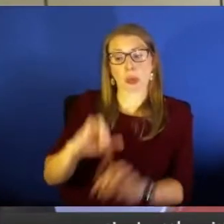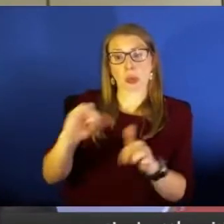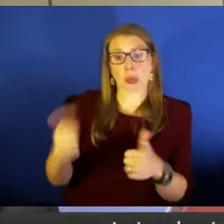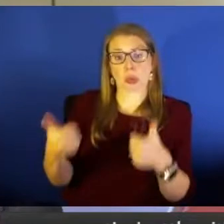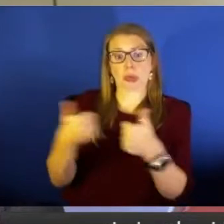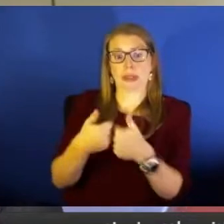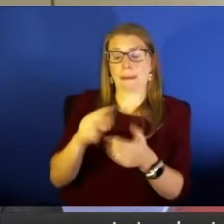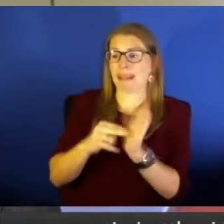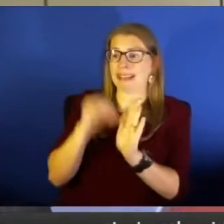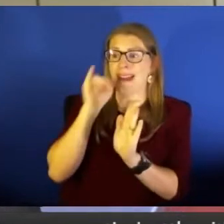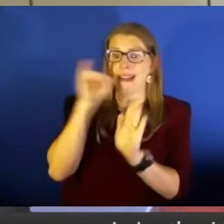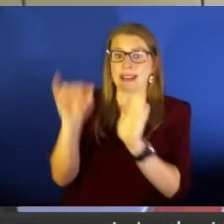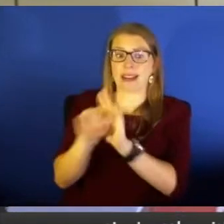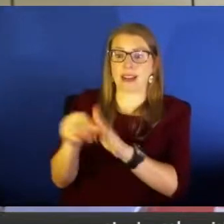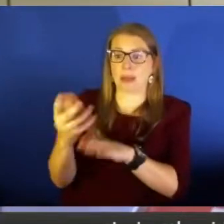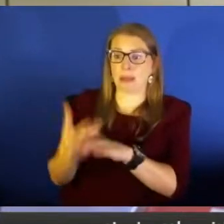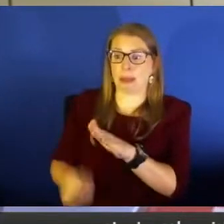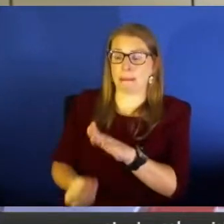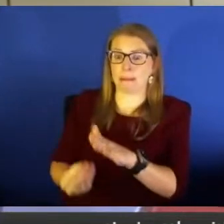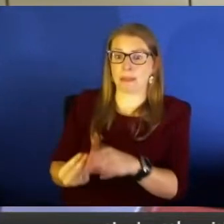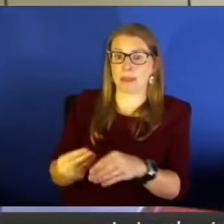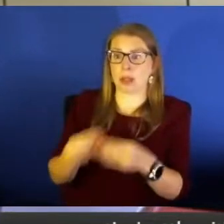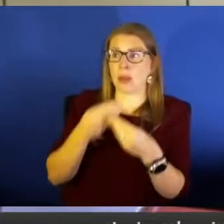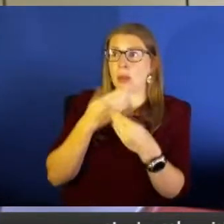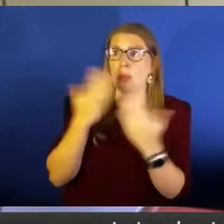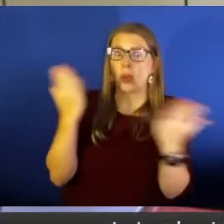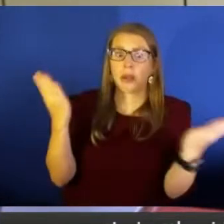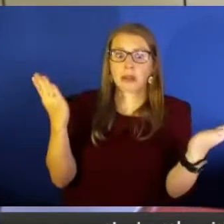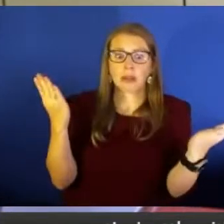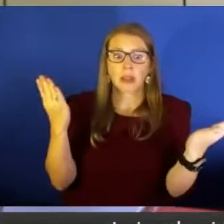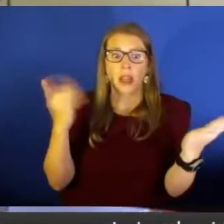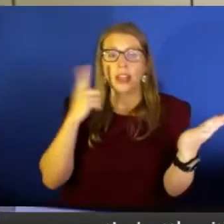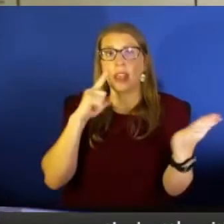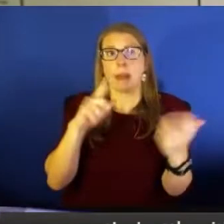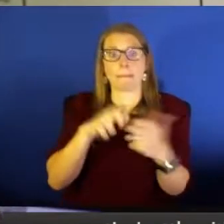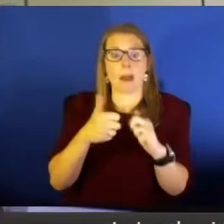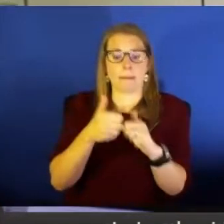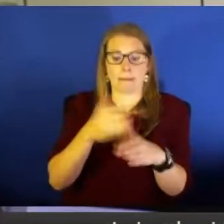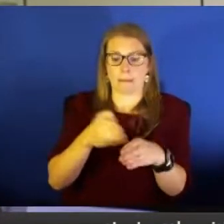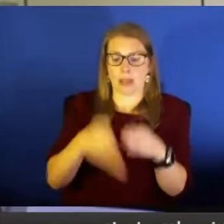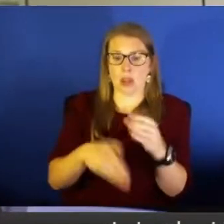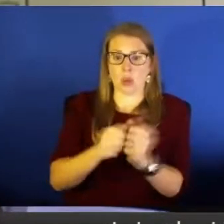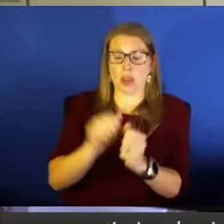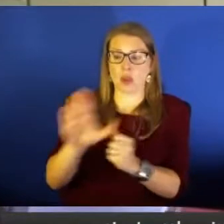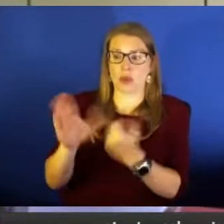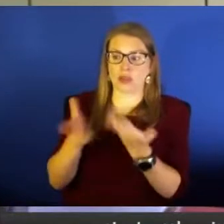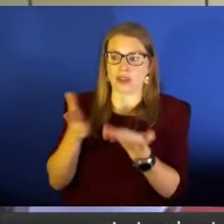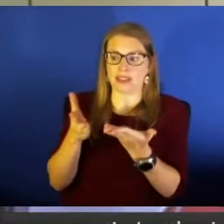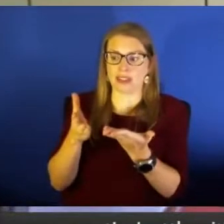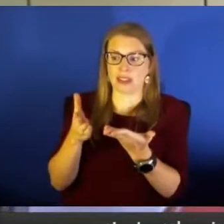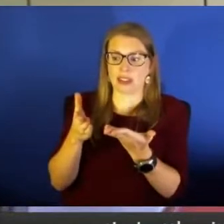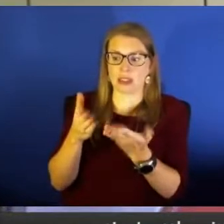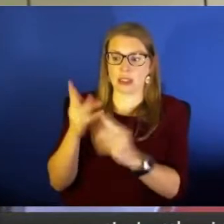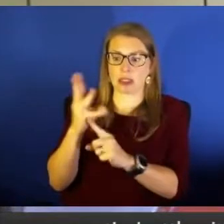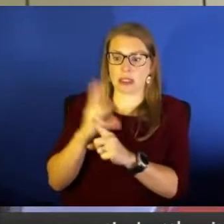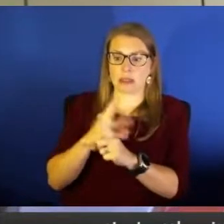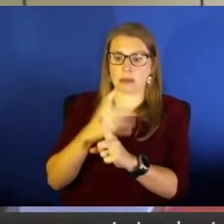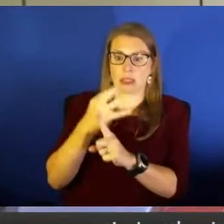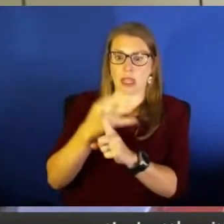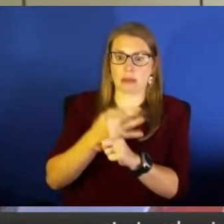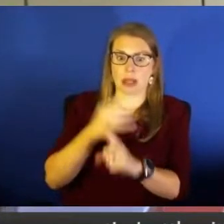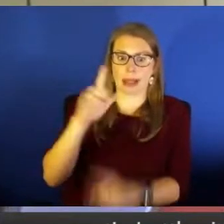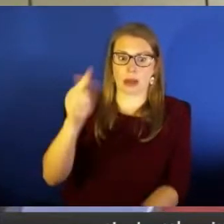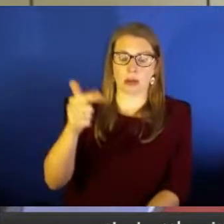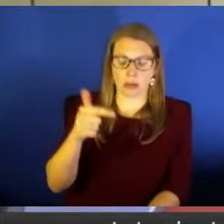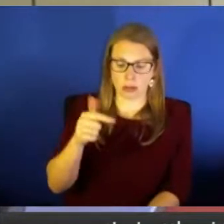identity, and really you kind of scatter to the winds. It's easy to think that your problems are going to end with your service, and then come 6 months, 9 months later, you find out that